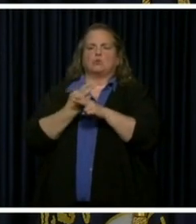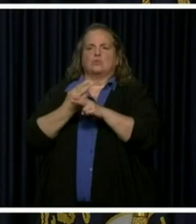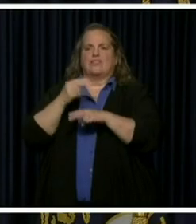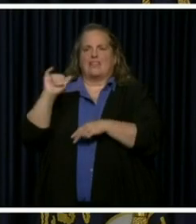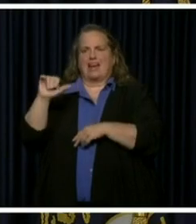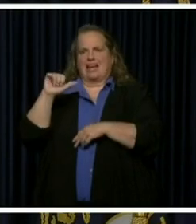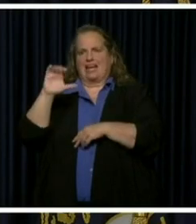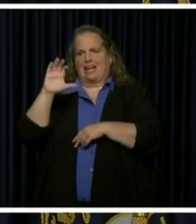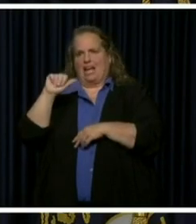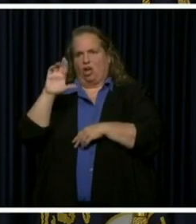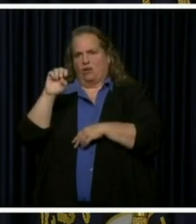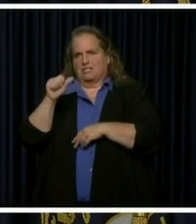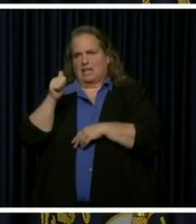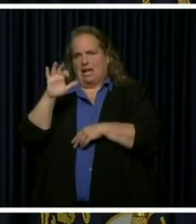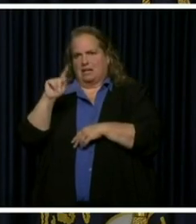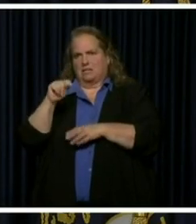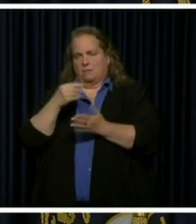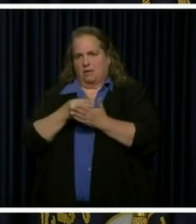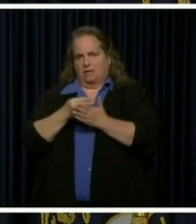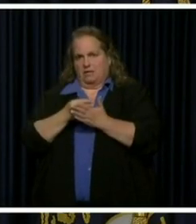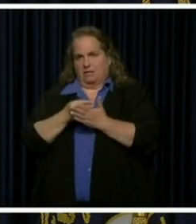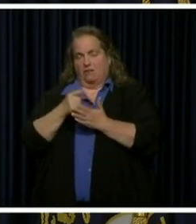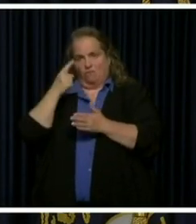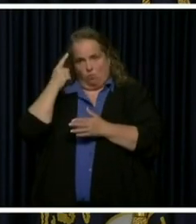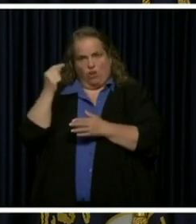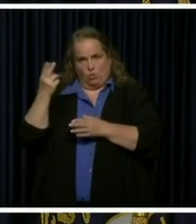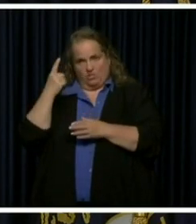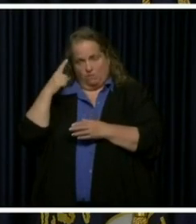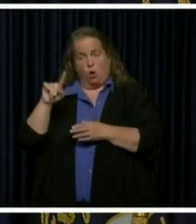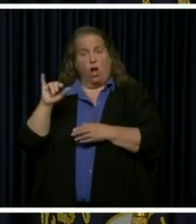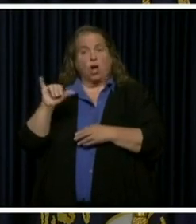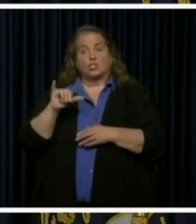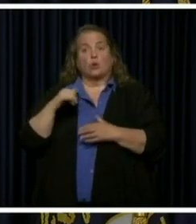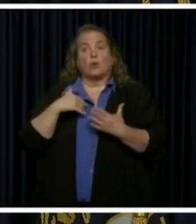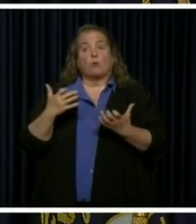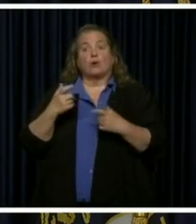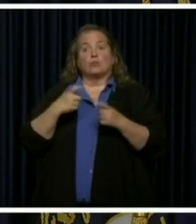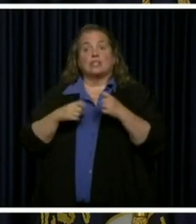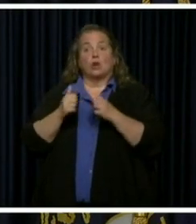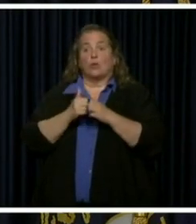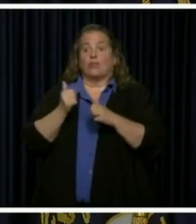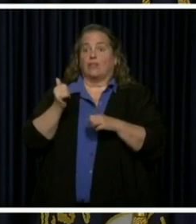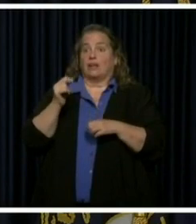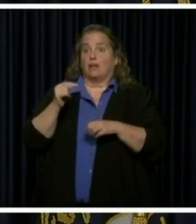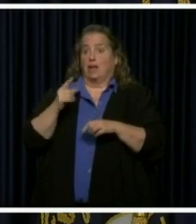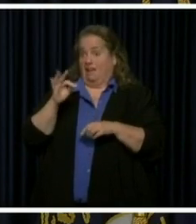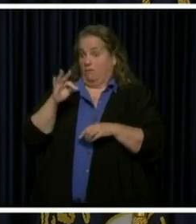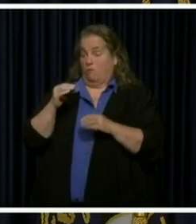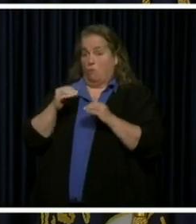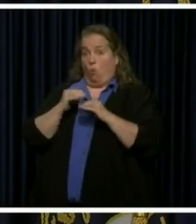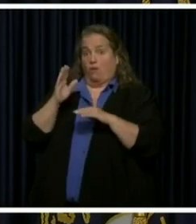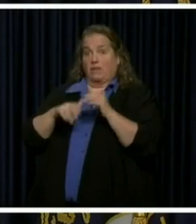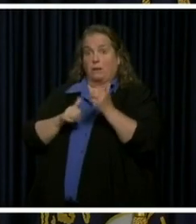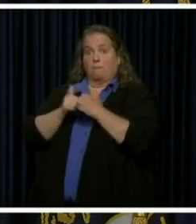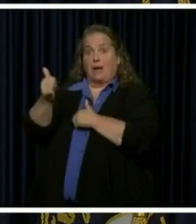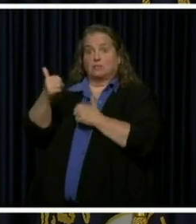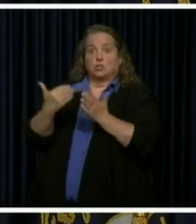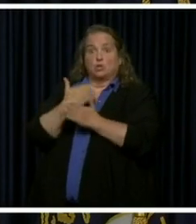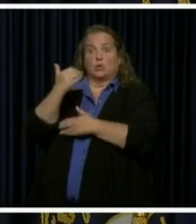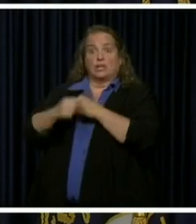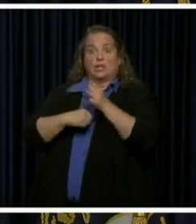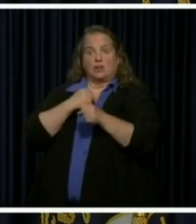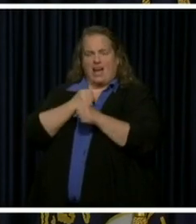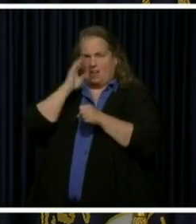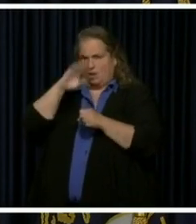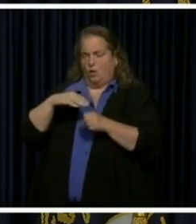money for. Now, what we're also going to want is, if we're going to be dealing with this longer than the new year, I know the White House is putting a